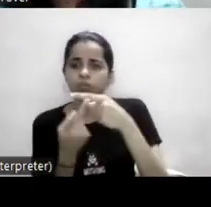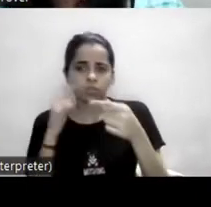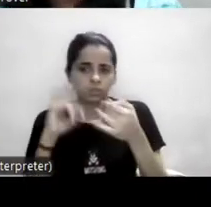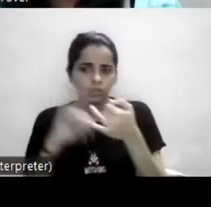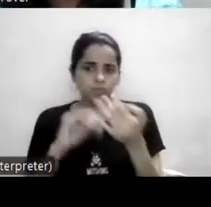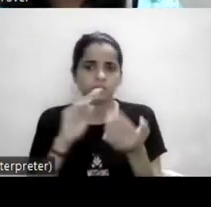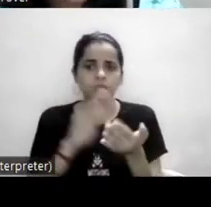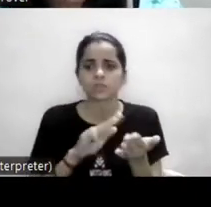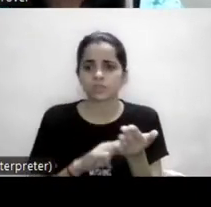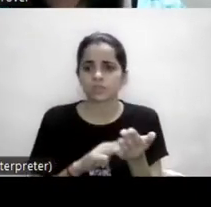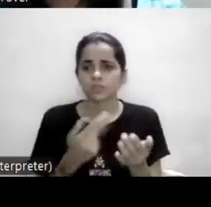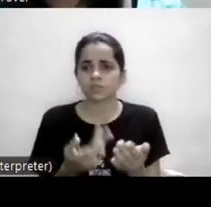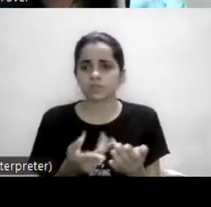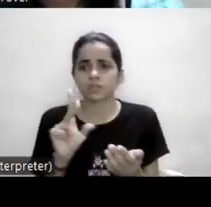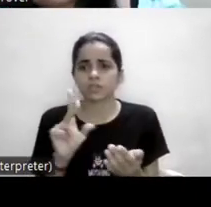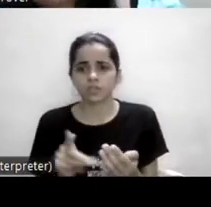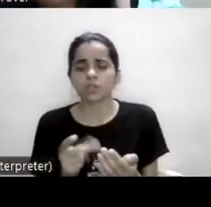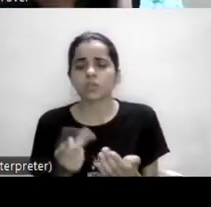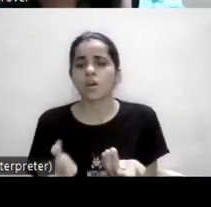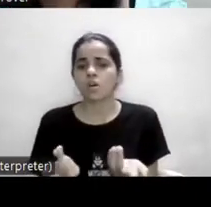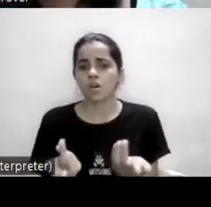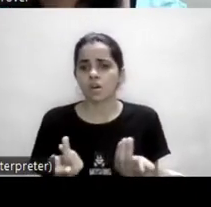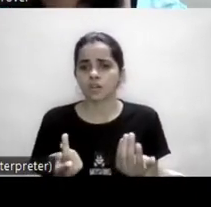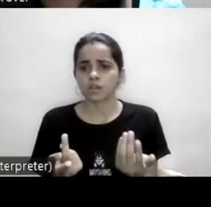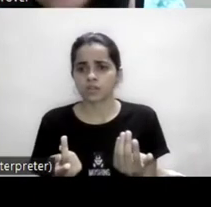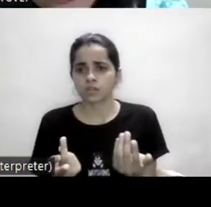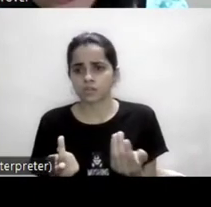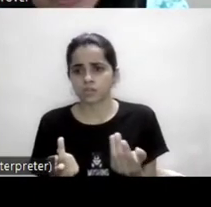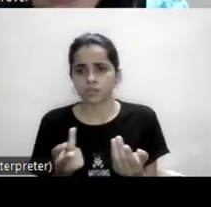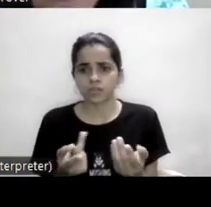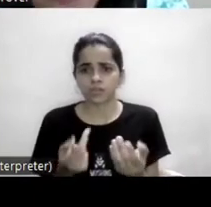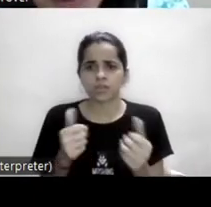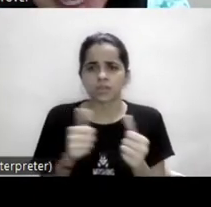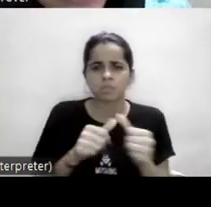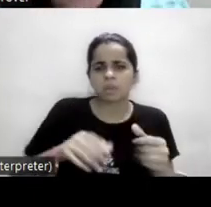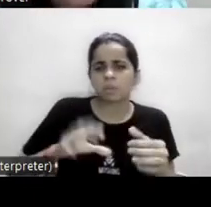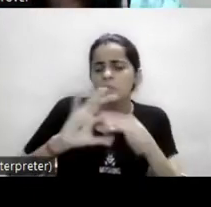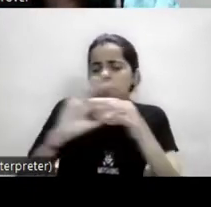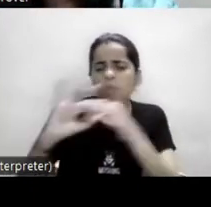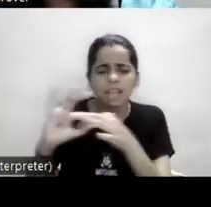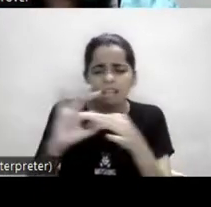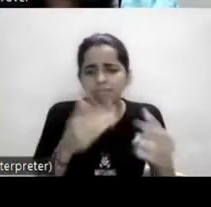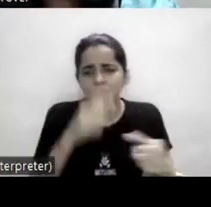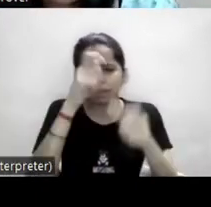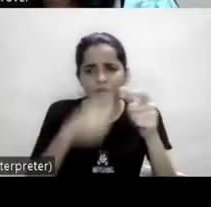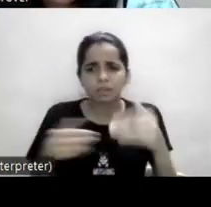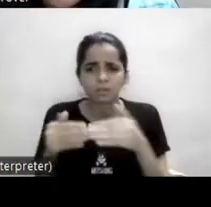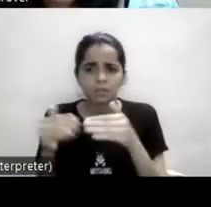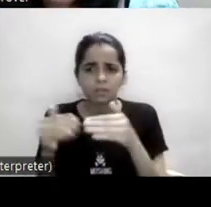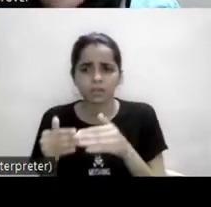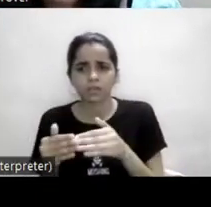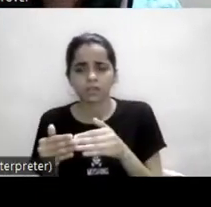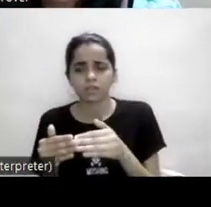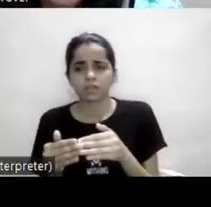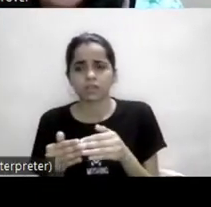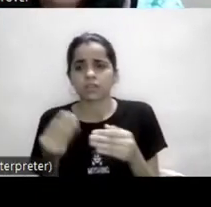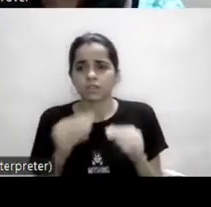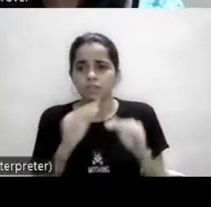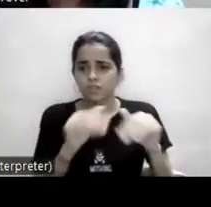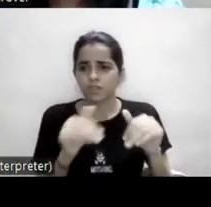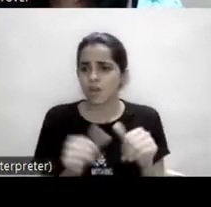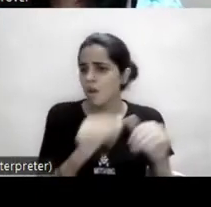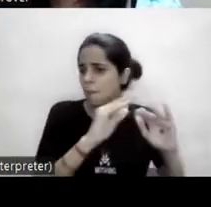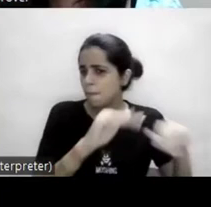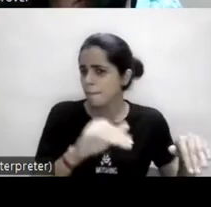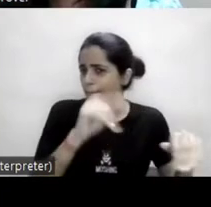disabilities. Neurotypical, neuroatypical, neurodivergent, right? Now, that child or that person